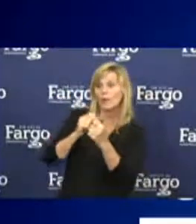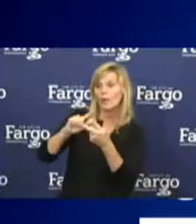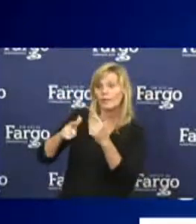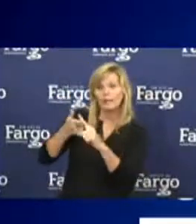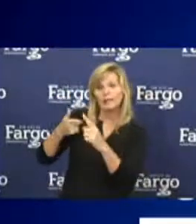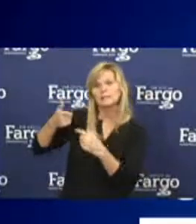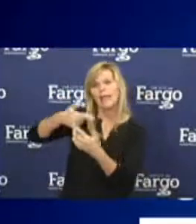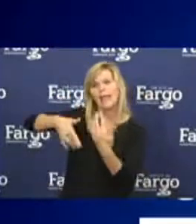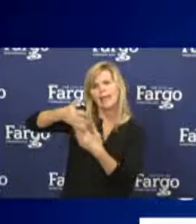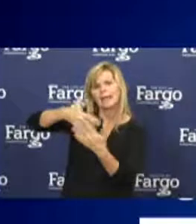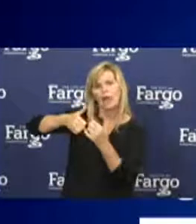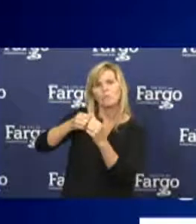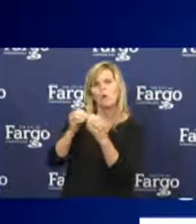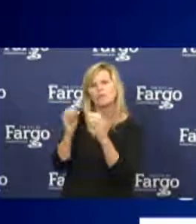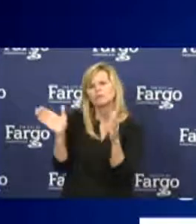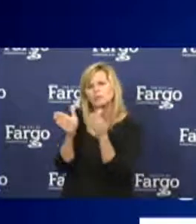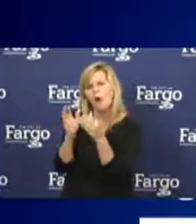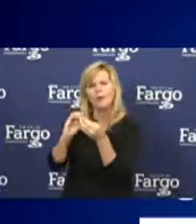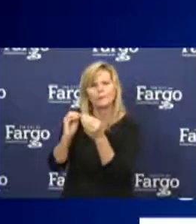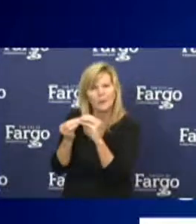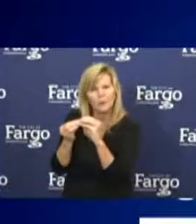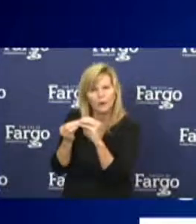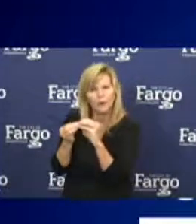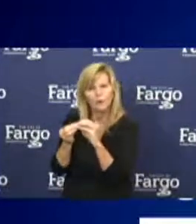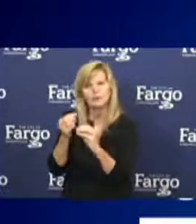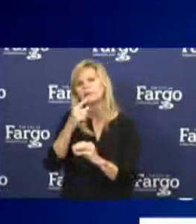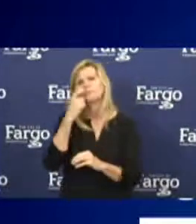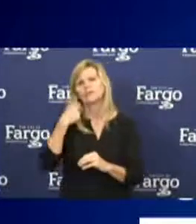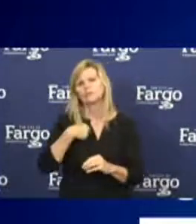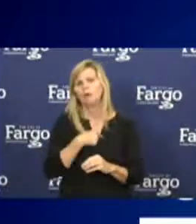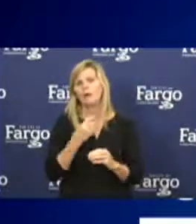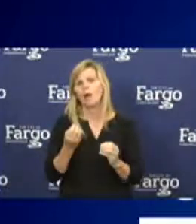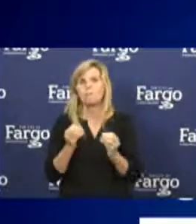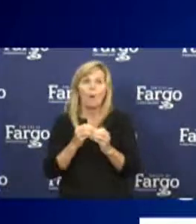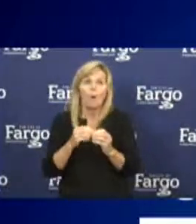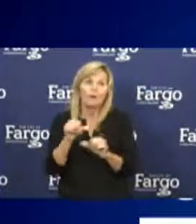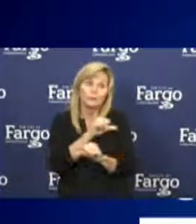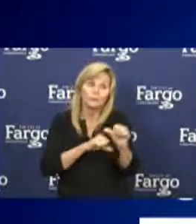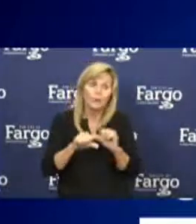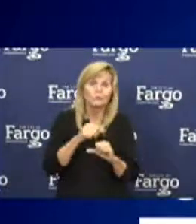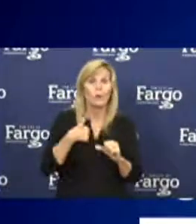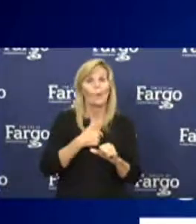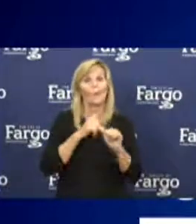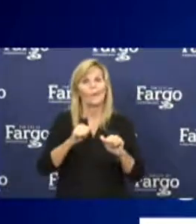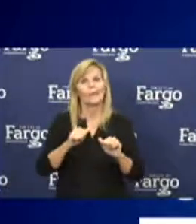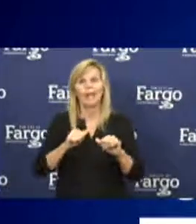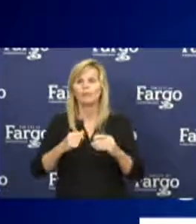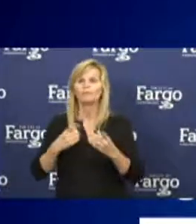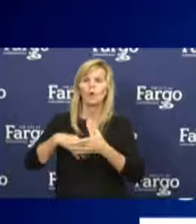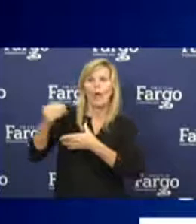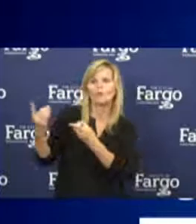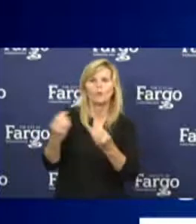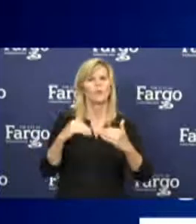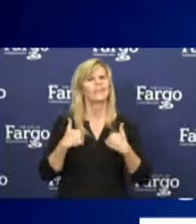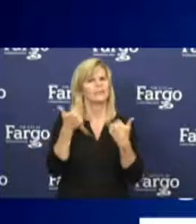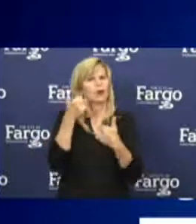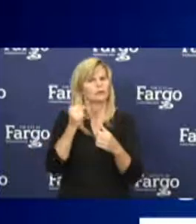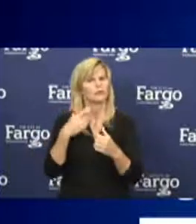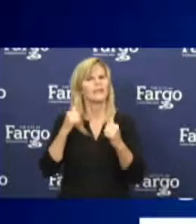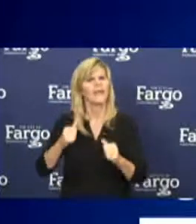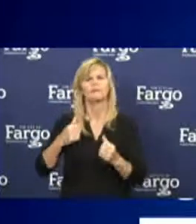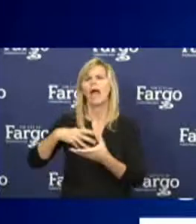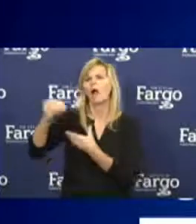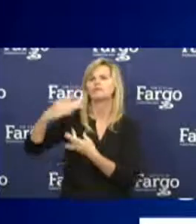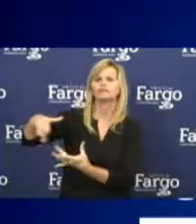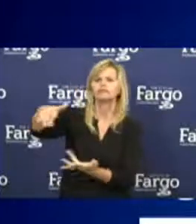consider hanging out in smaller group settings, since we are more social, we are more mobile, we are more outgoing generally. Hang out with